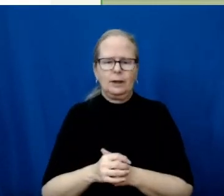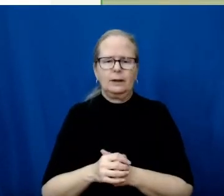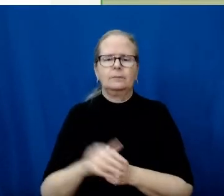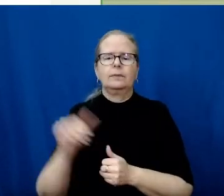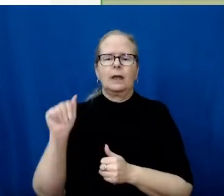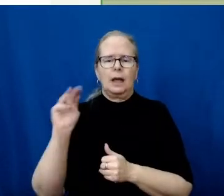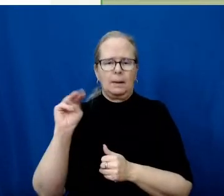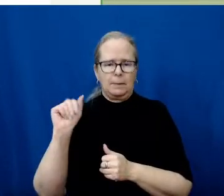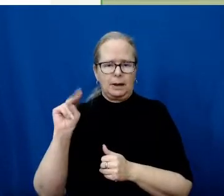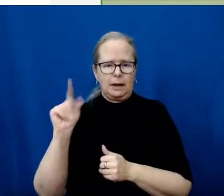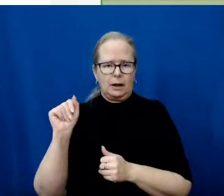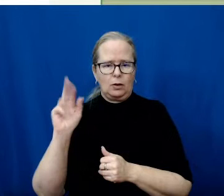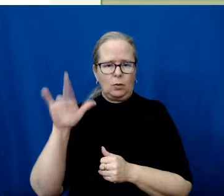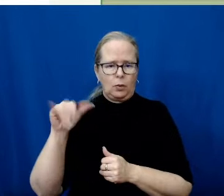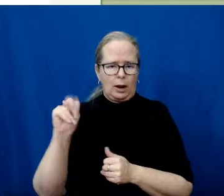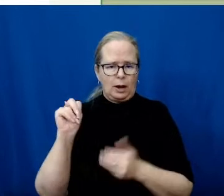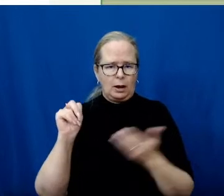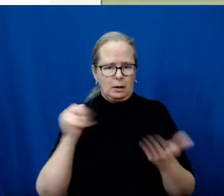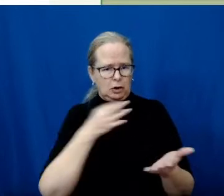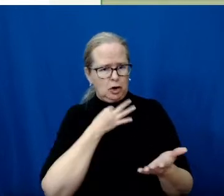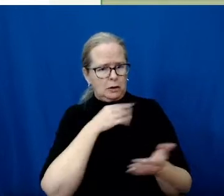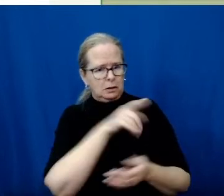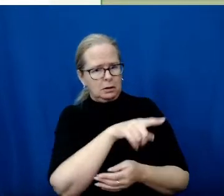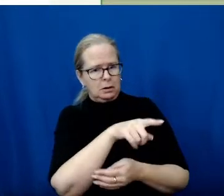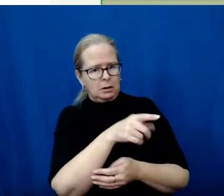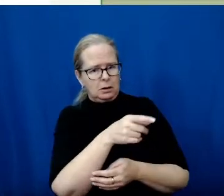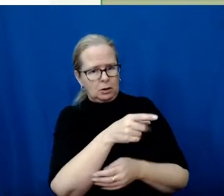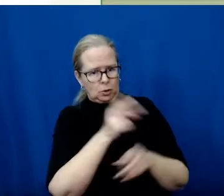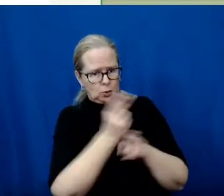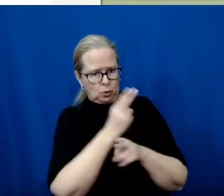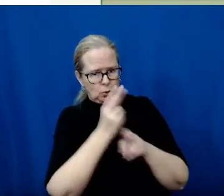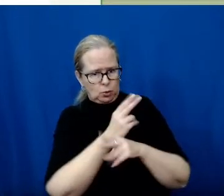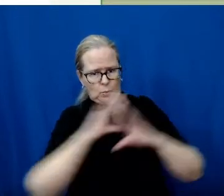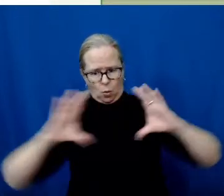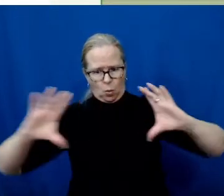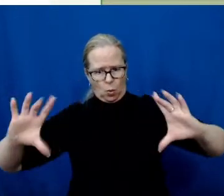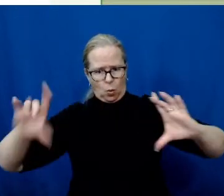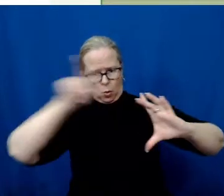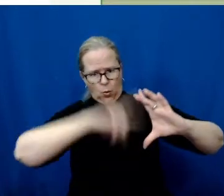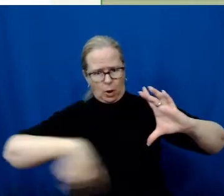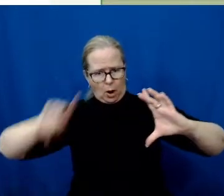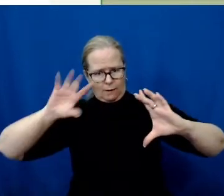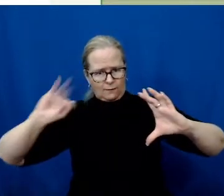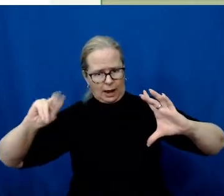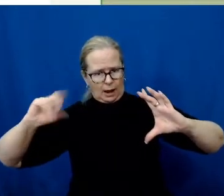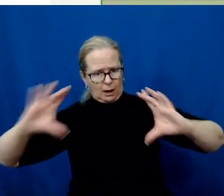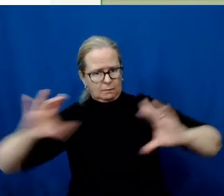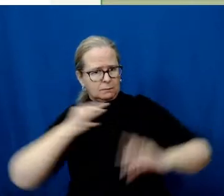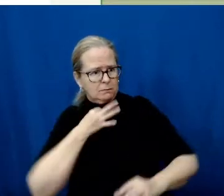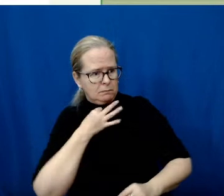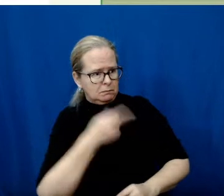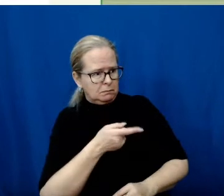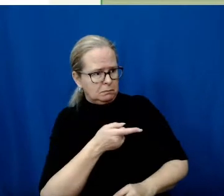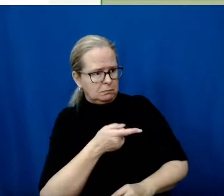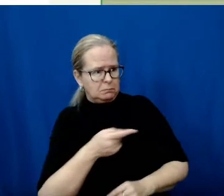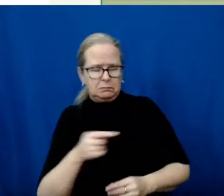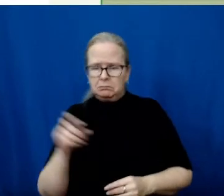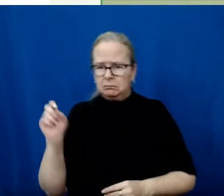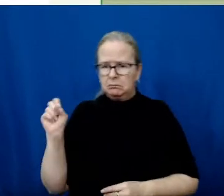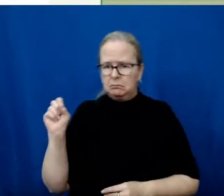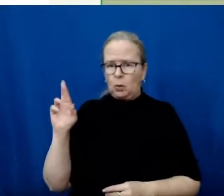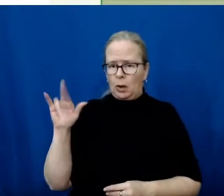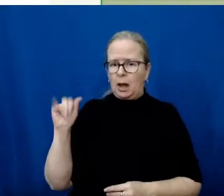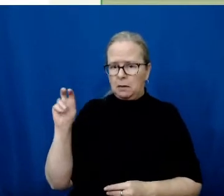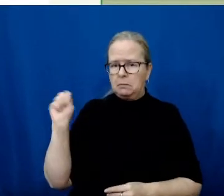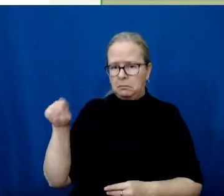fan, which is kind of something that we've been looking at, because you can use a box fan, but there's also options for using